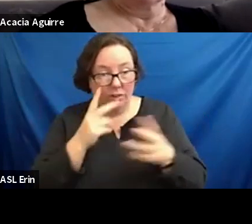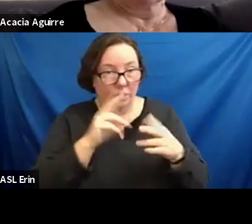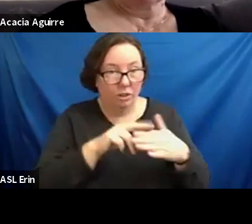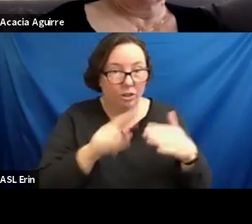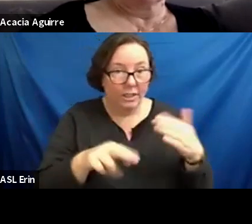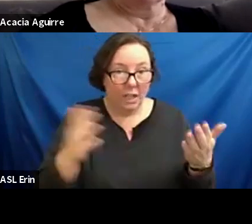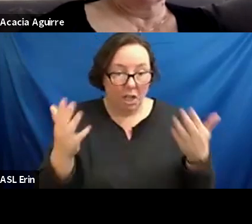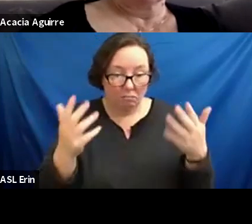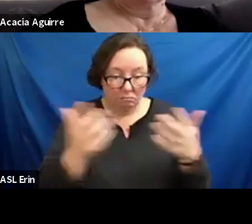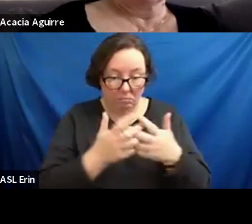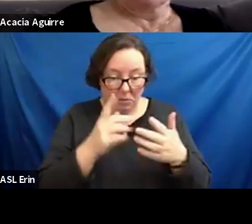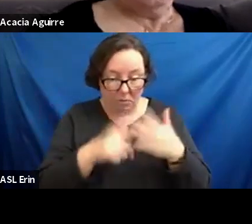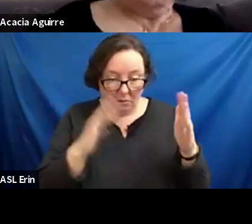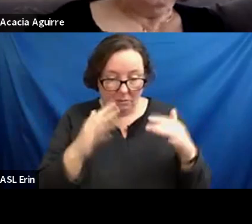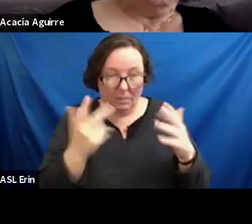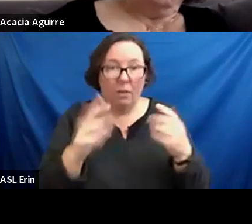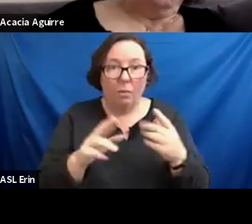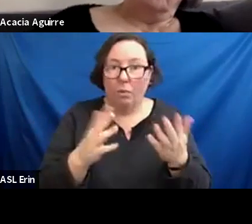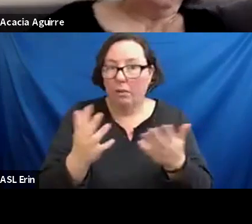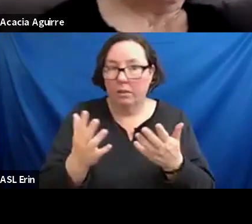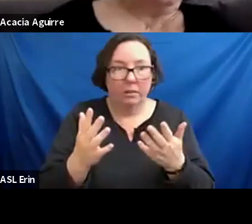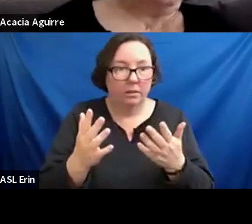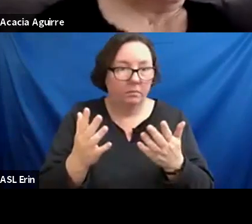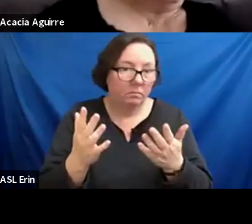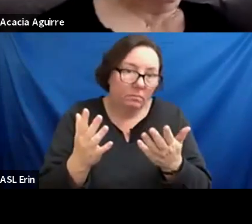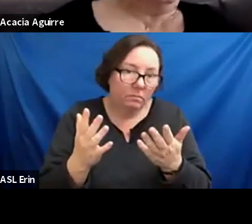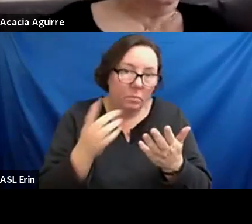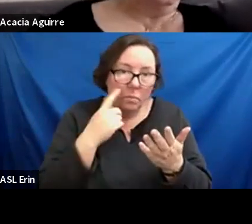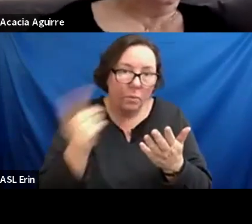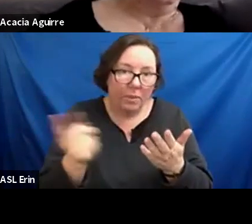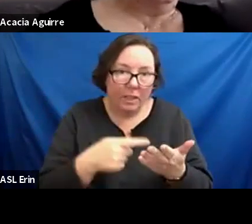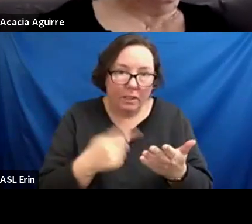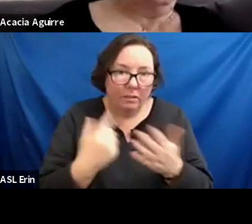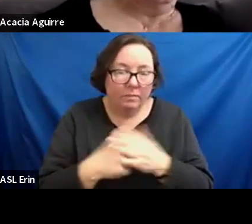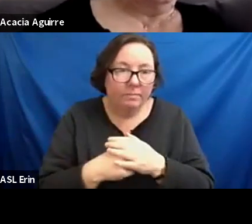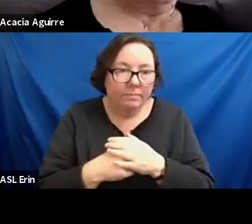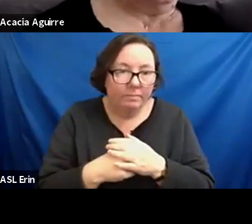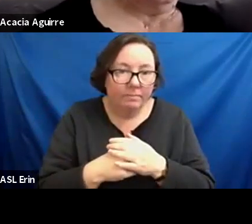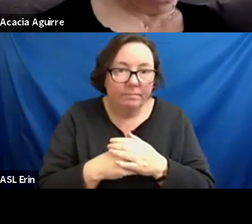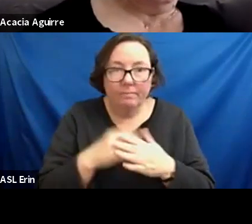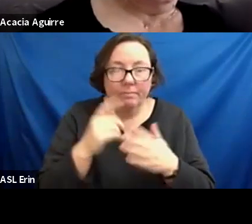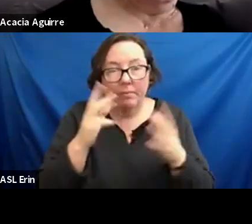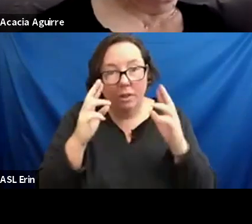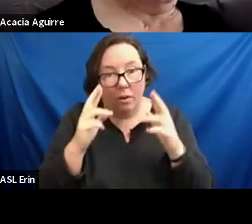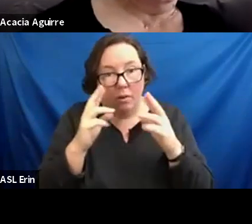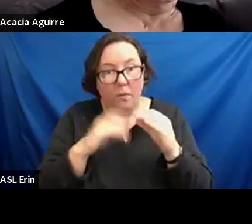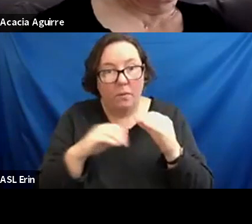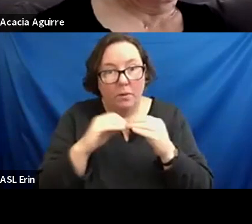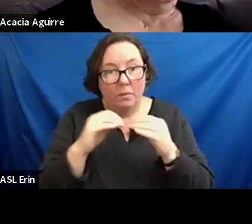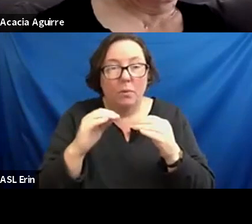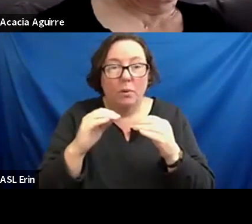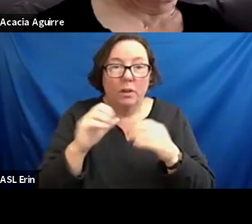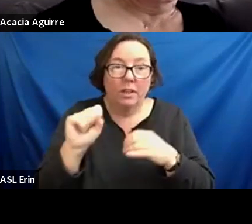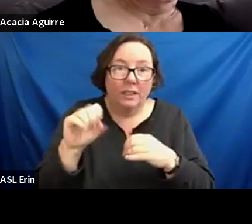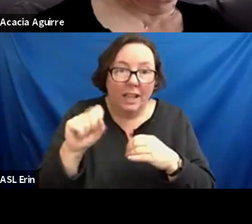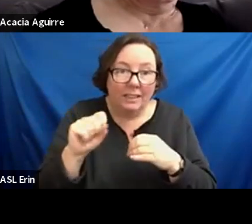invitations in terms of our hope for broader socioeconomic diversity